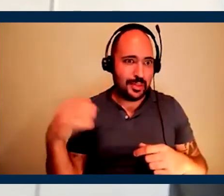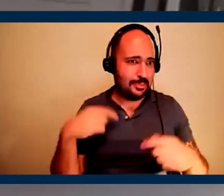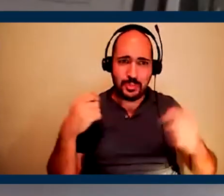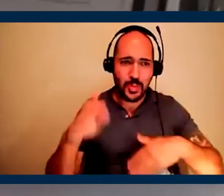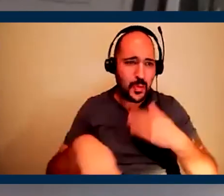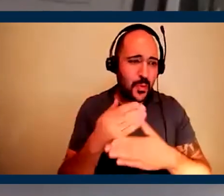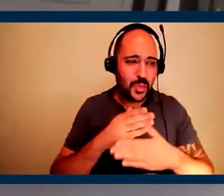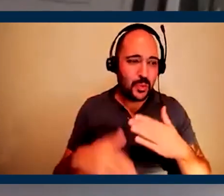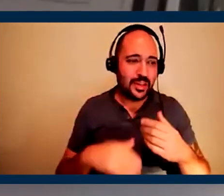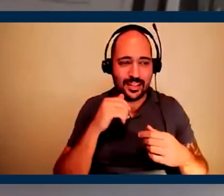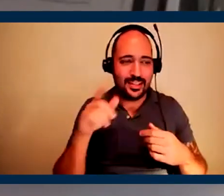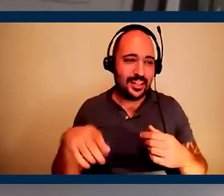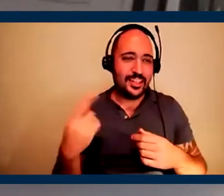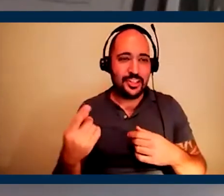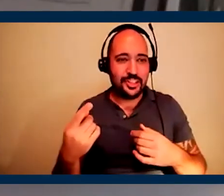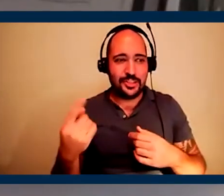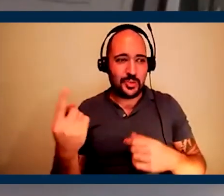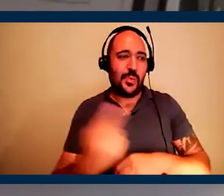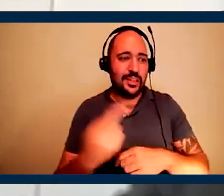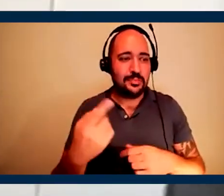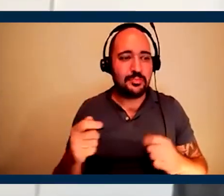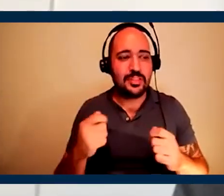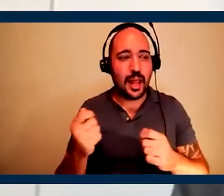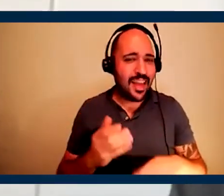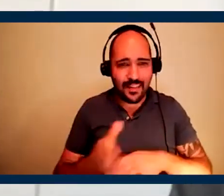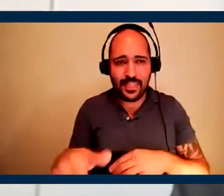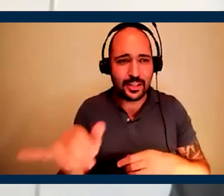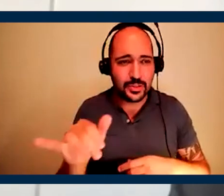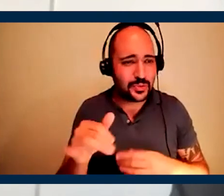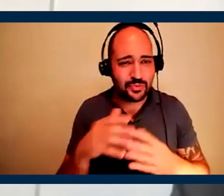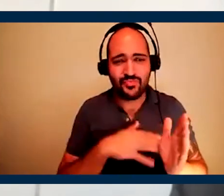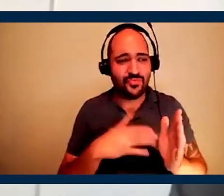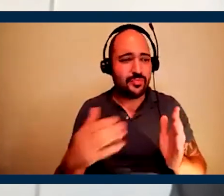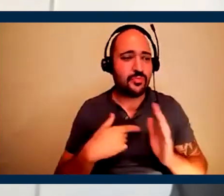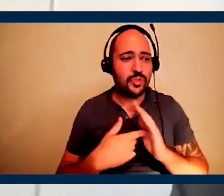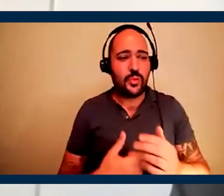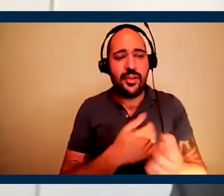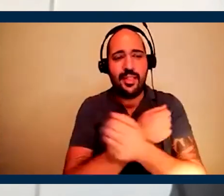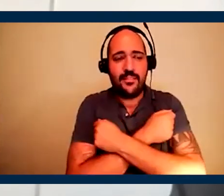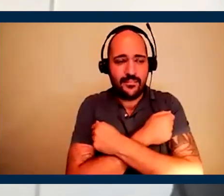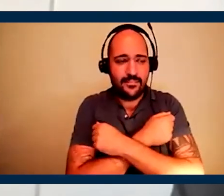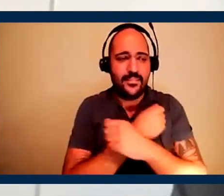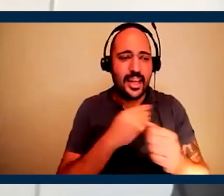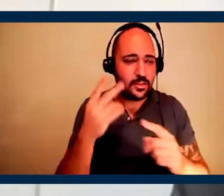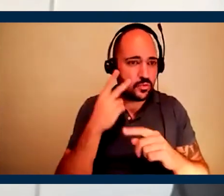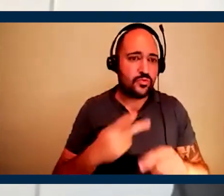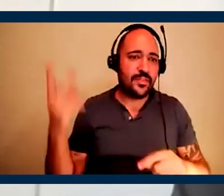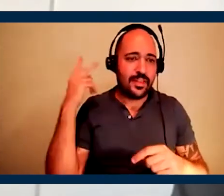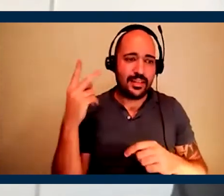just on Saturday. Right? I might celebrate a couple days after that, but really just showing love and